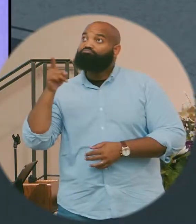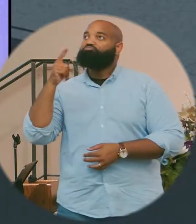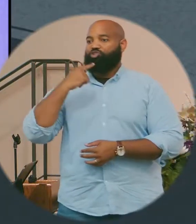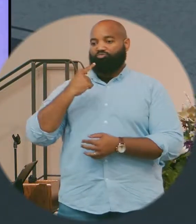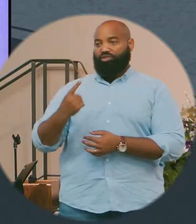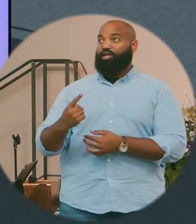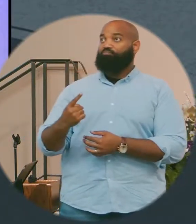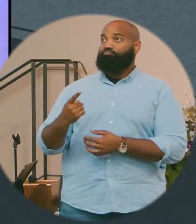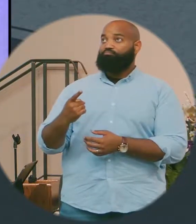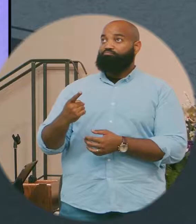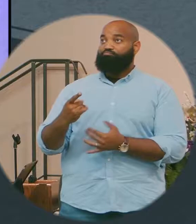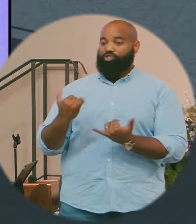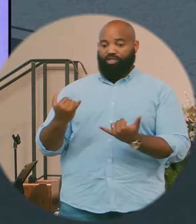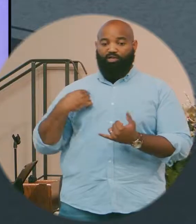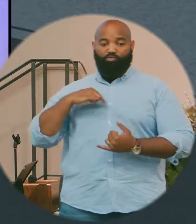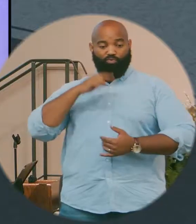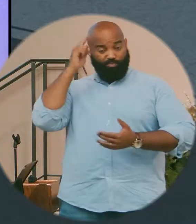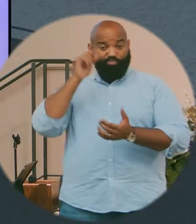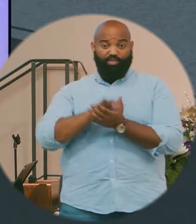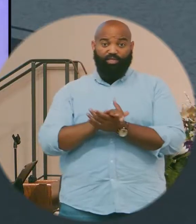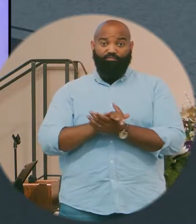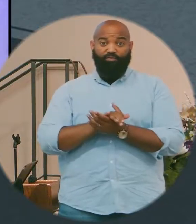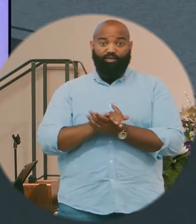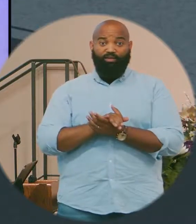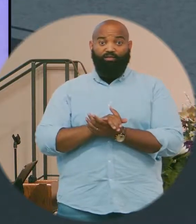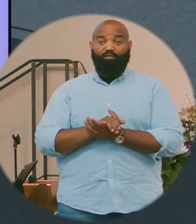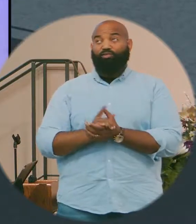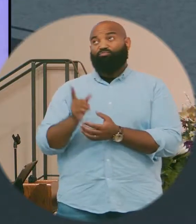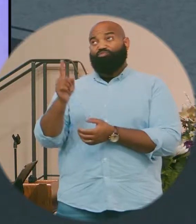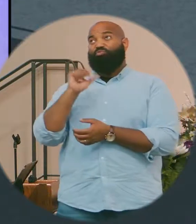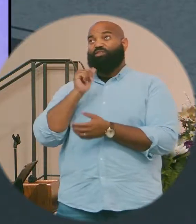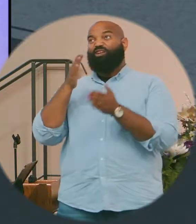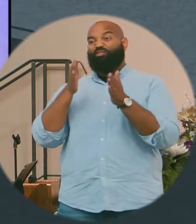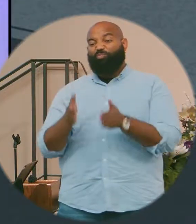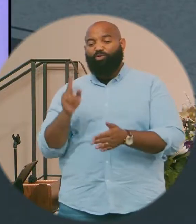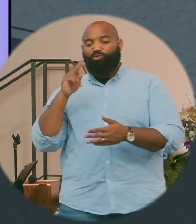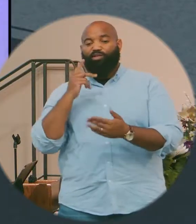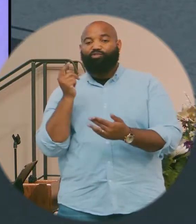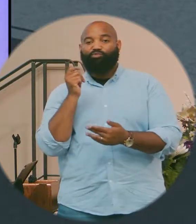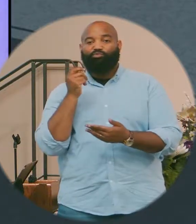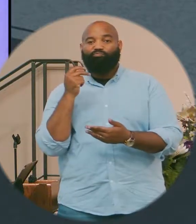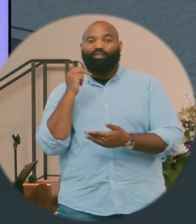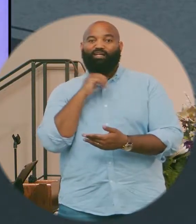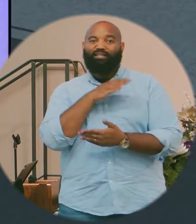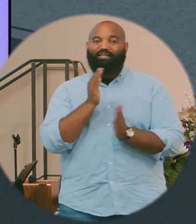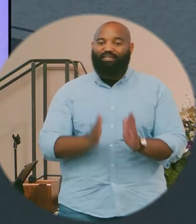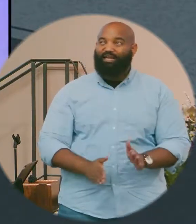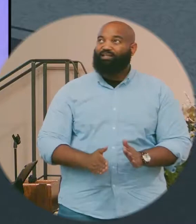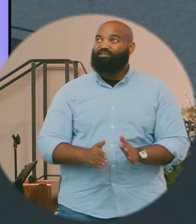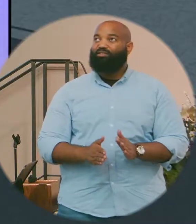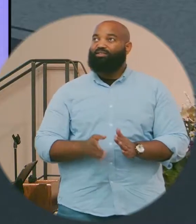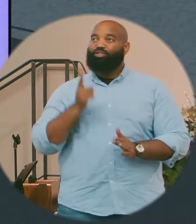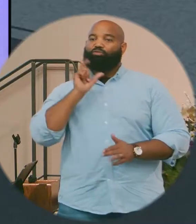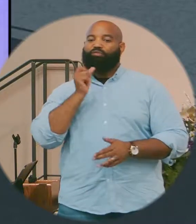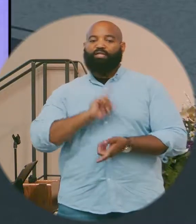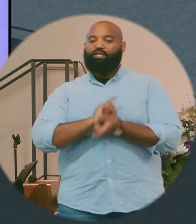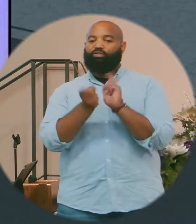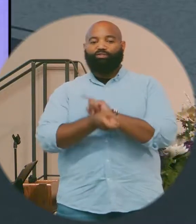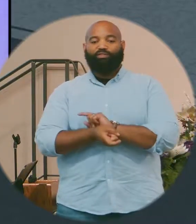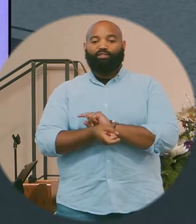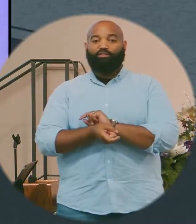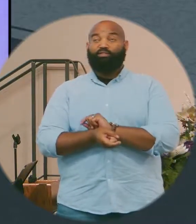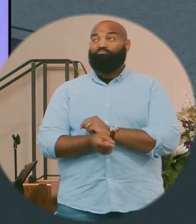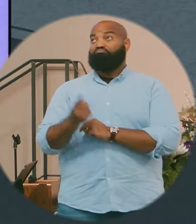And your word reminds us that you are not a man that you should lie, nor the son of man that you should repent. If you say you're going to get it